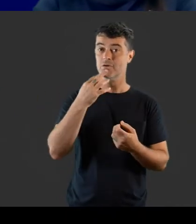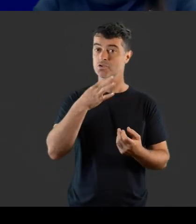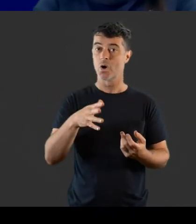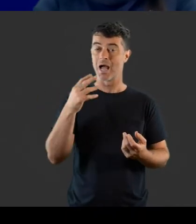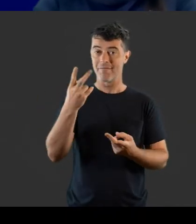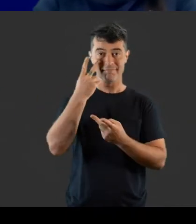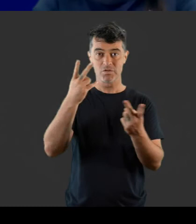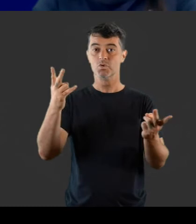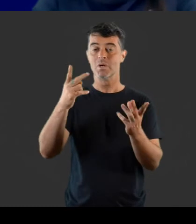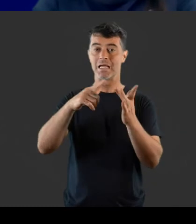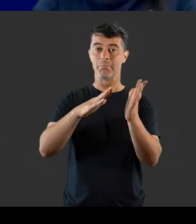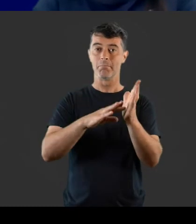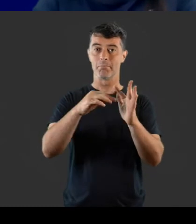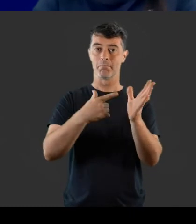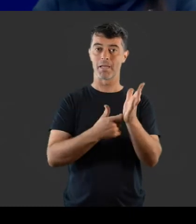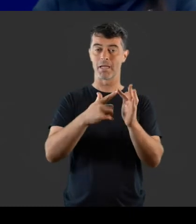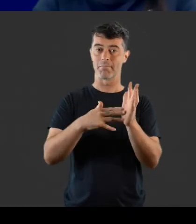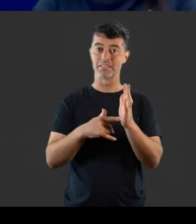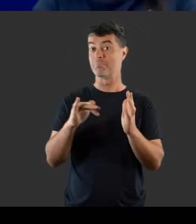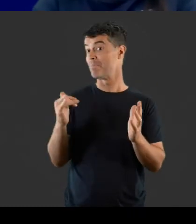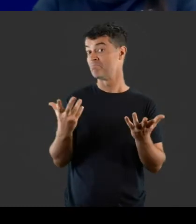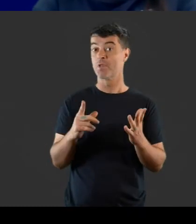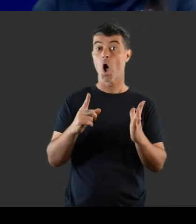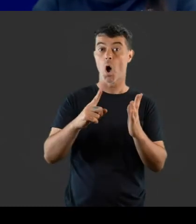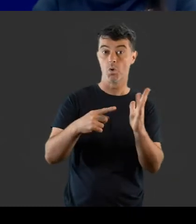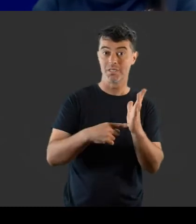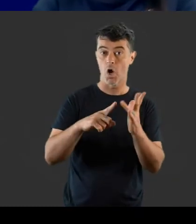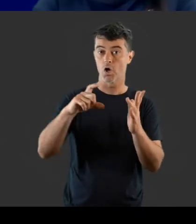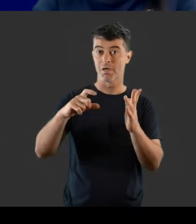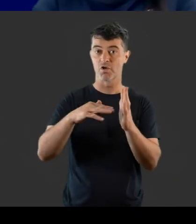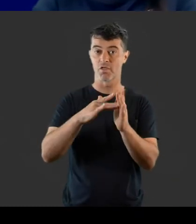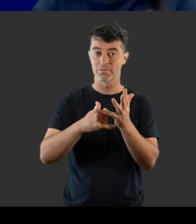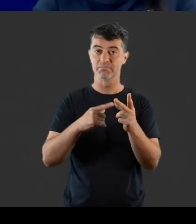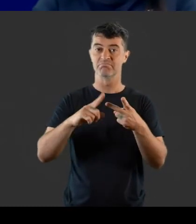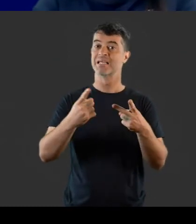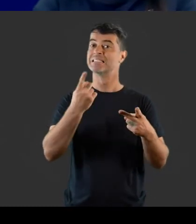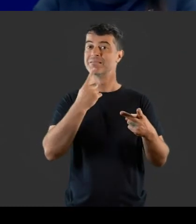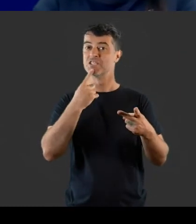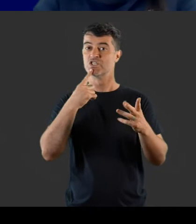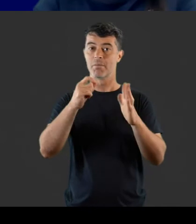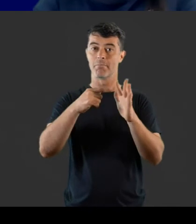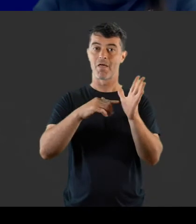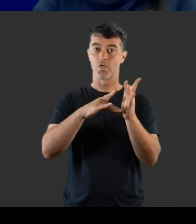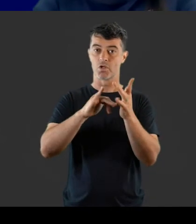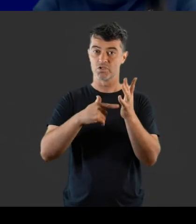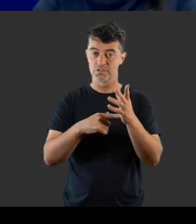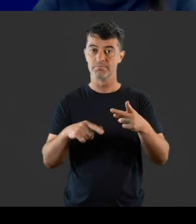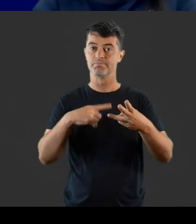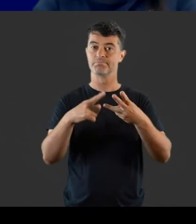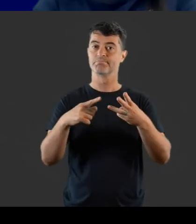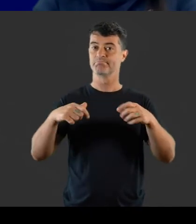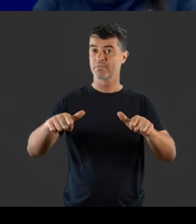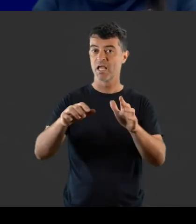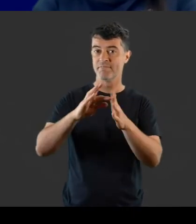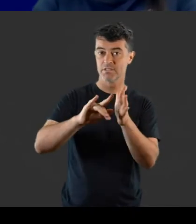impairment. This may include an occupational therapist, speech pathologist,